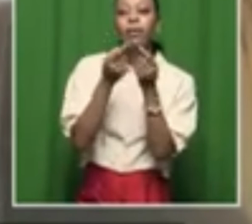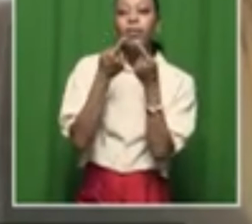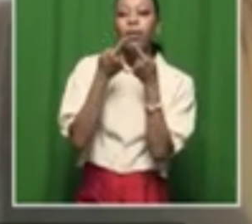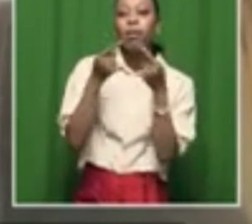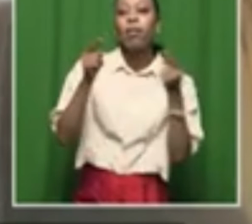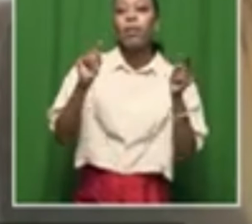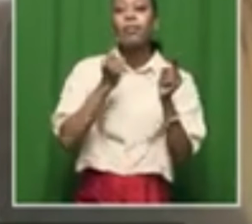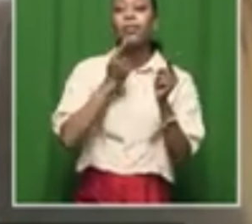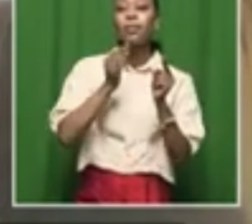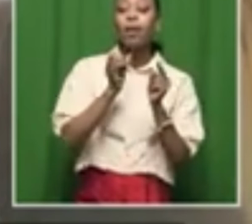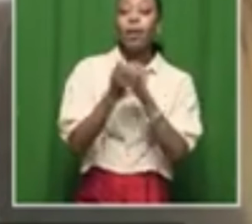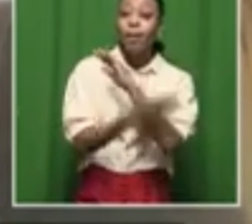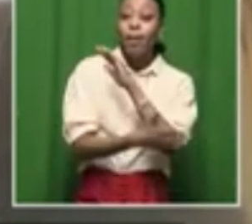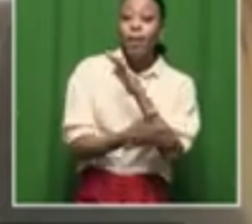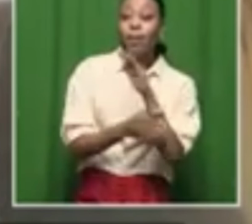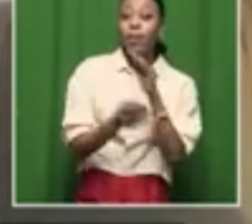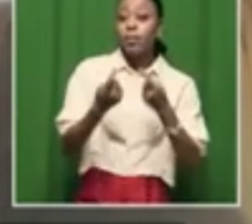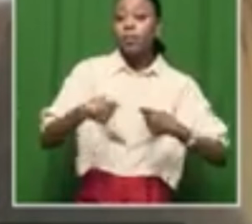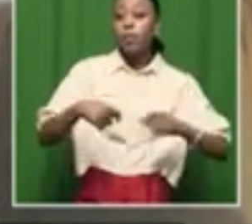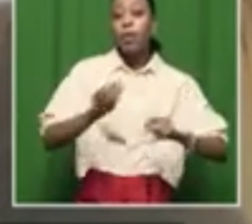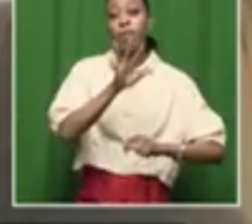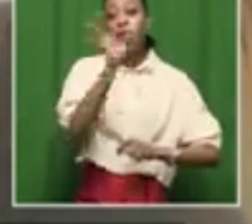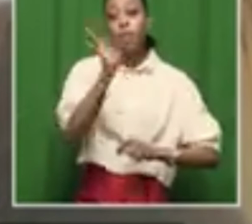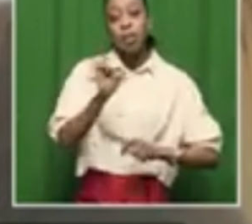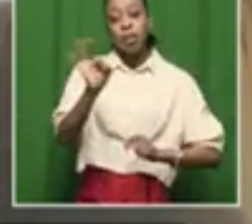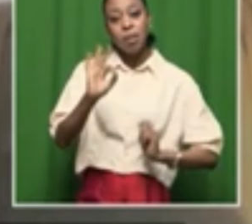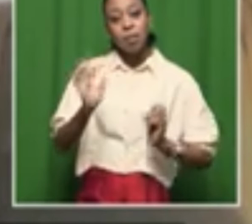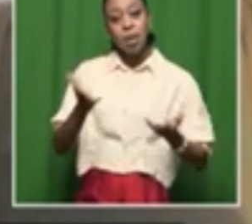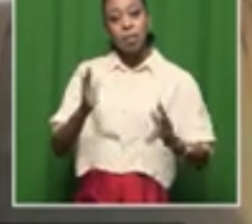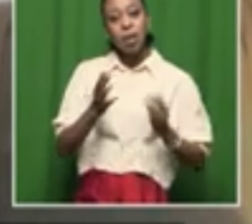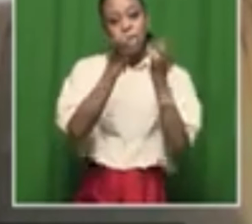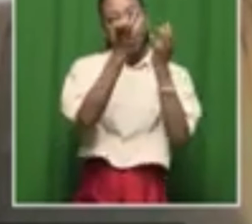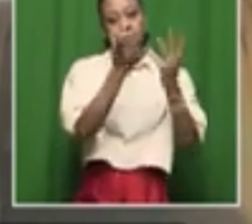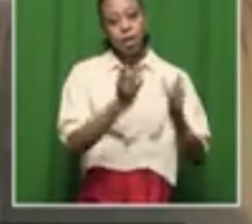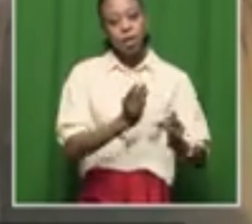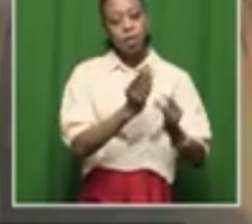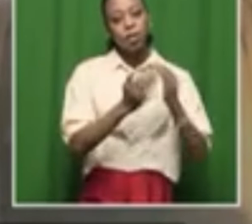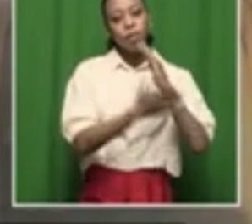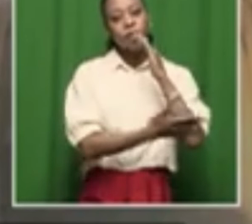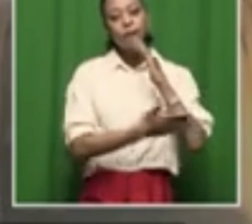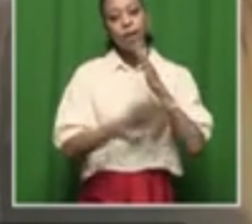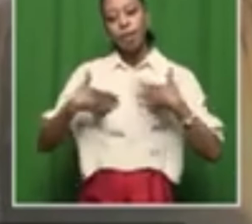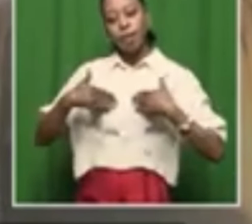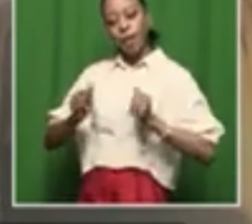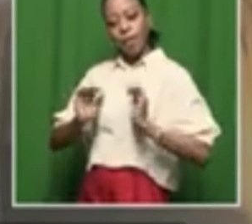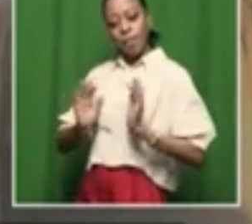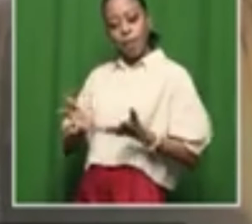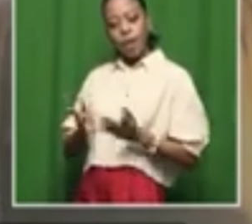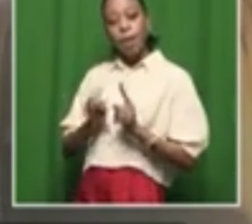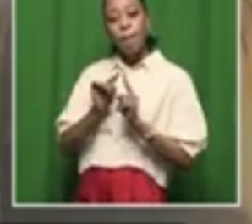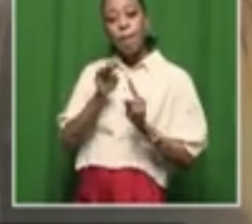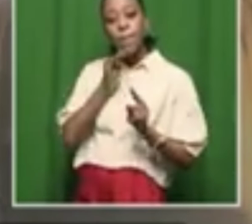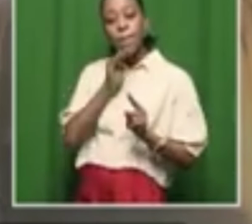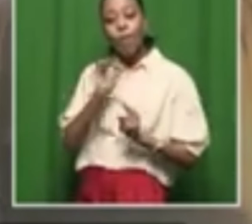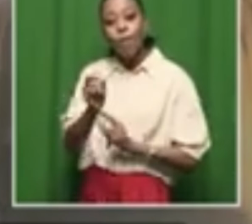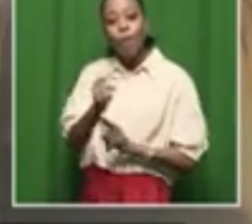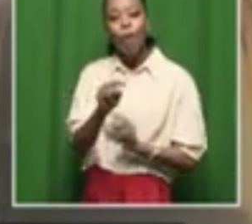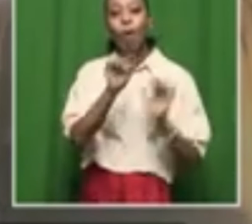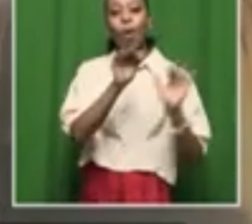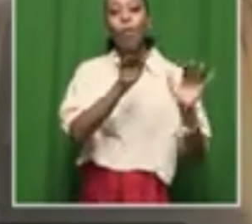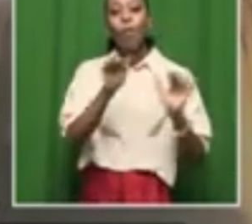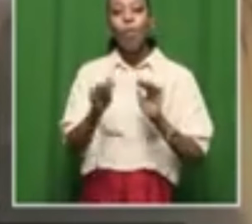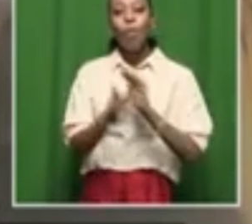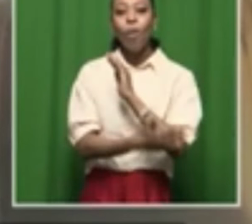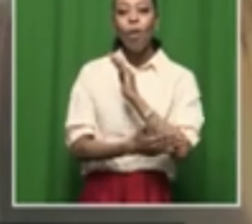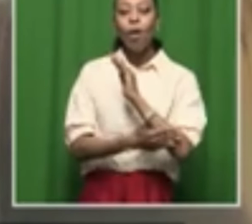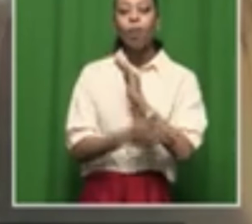if countries spend only 5% of the GDP on health, then all the people in that country